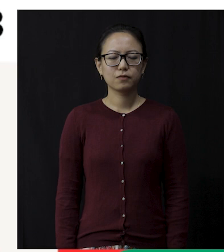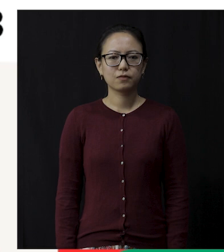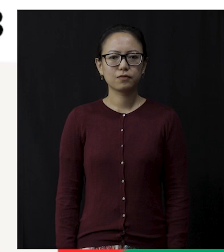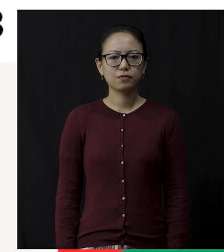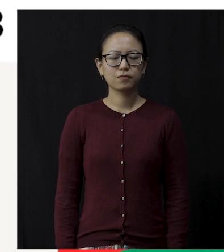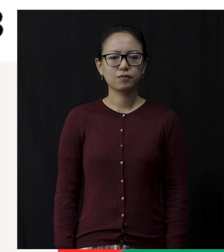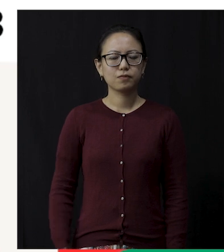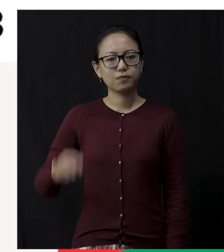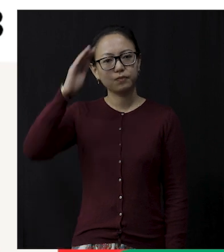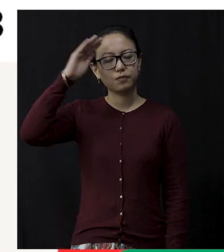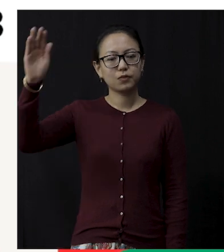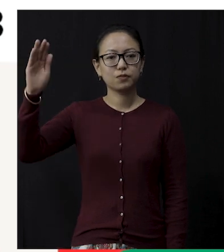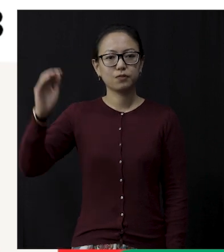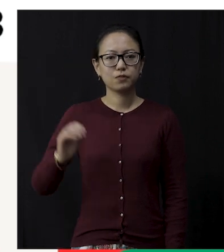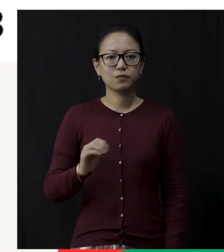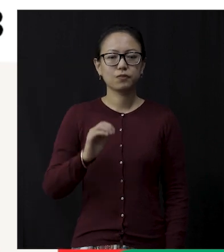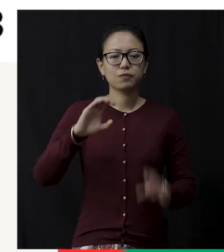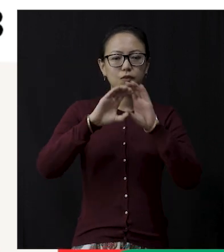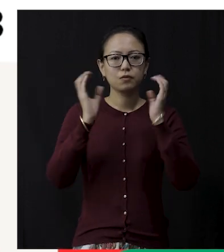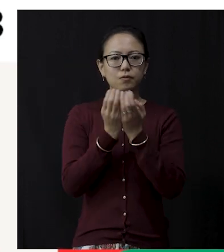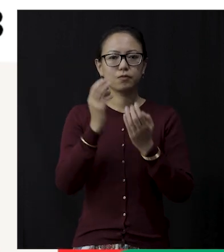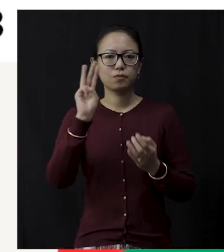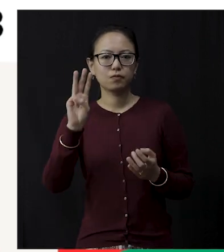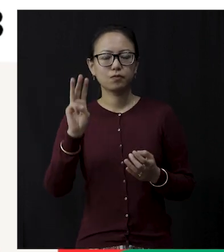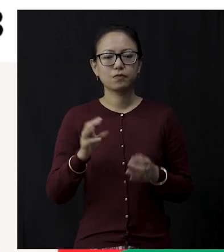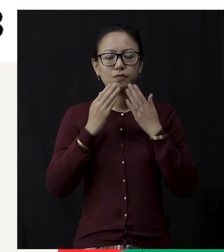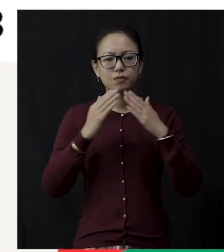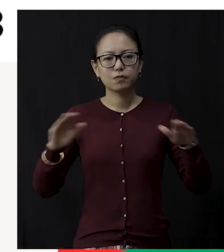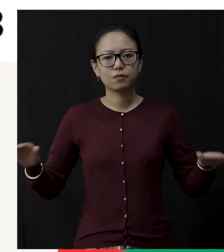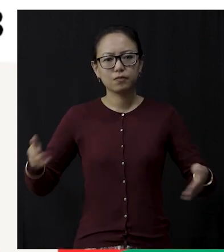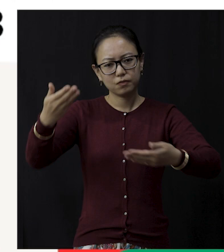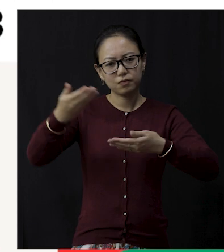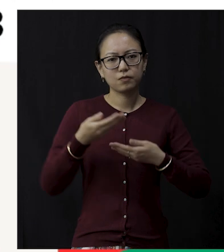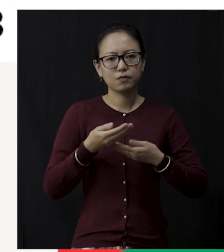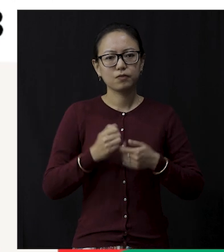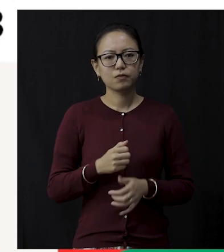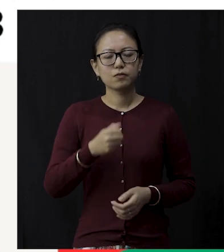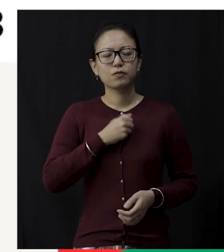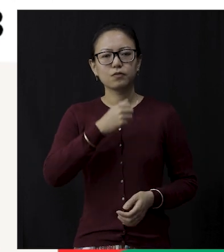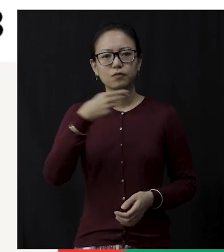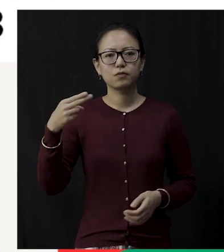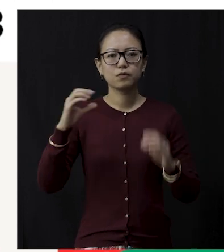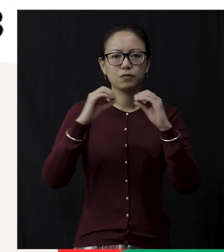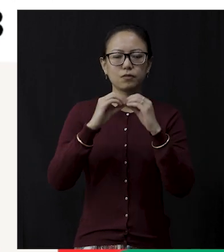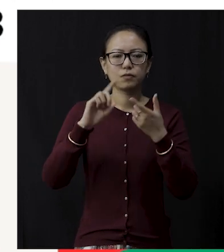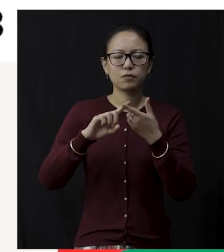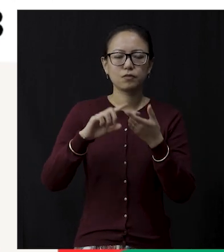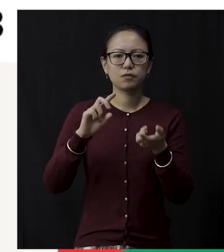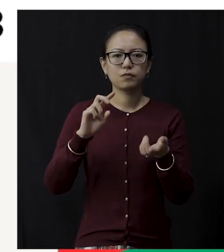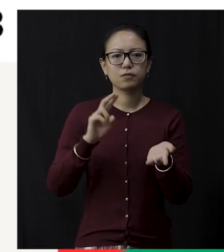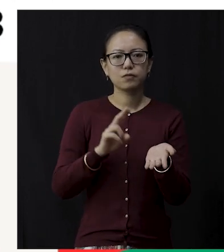Dear Class 3 students, welcome back. My name is Ben, and today we are going to start Part 2